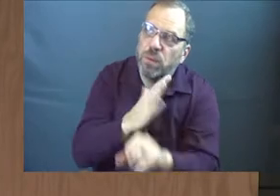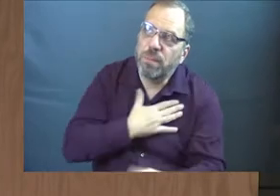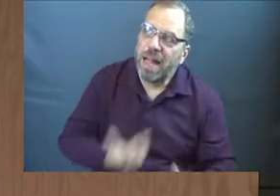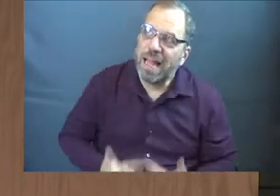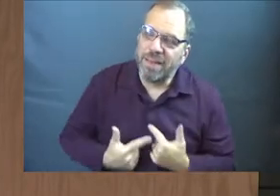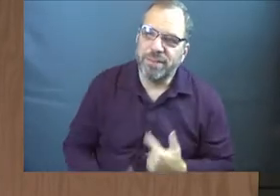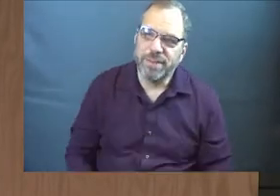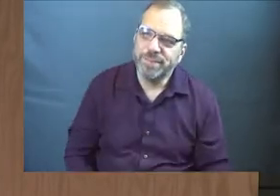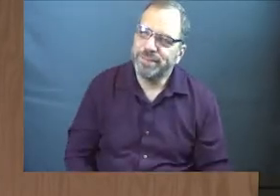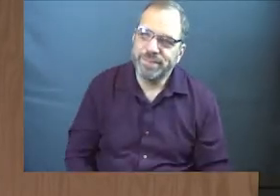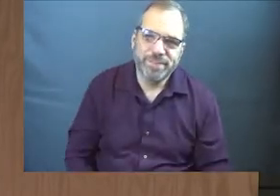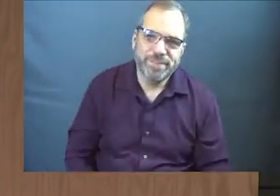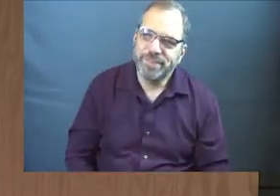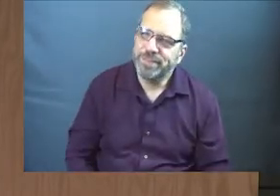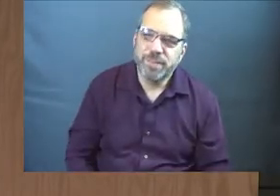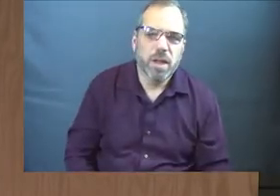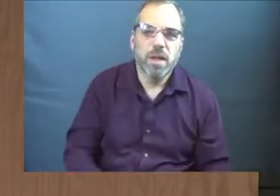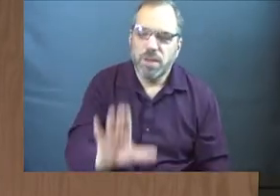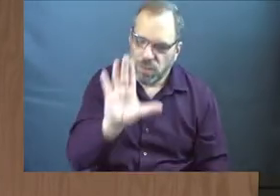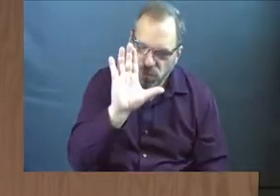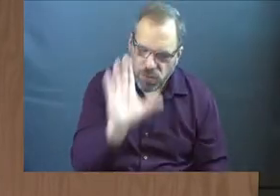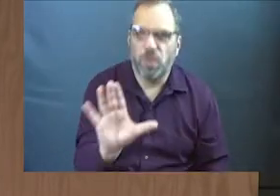life. No.